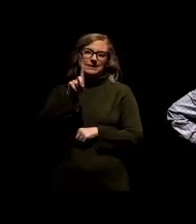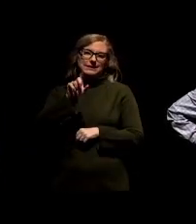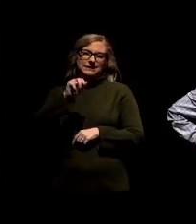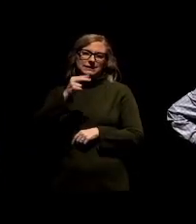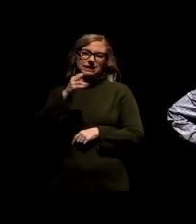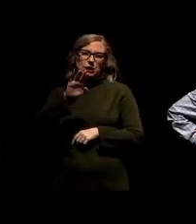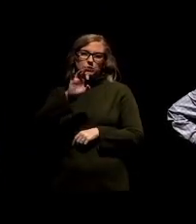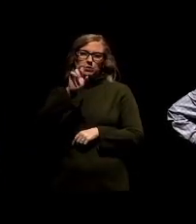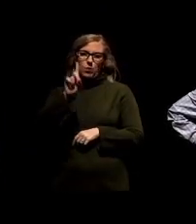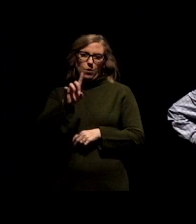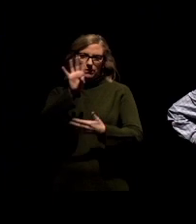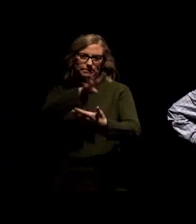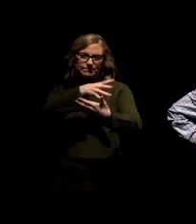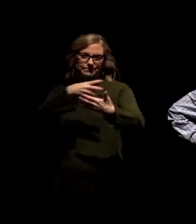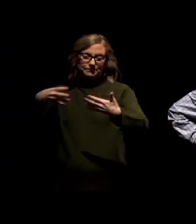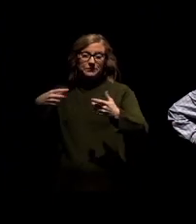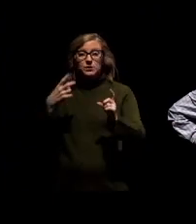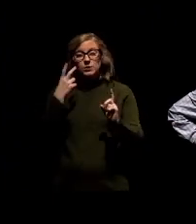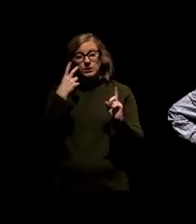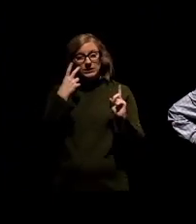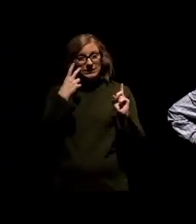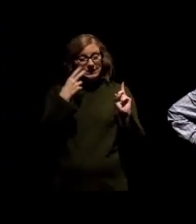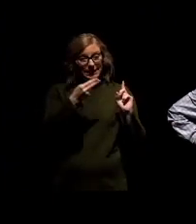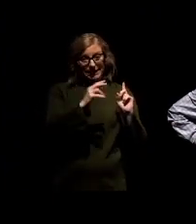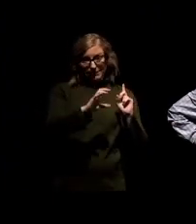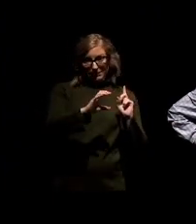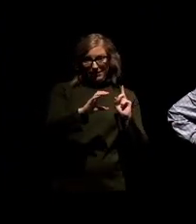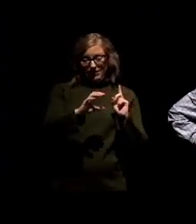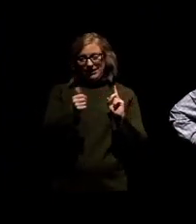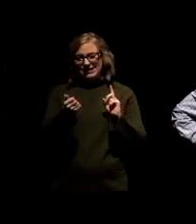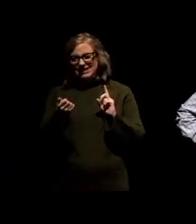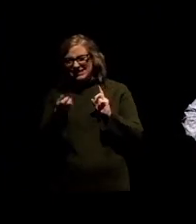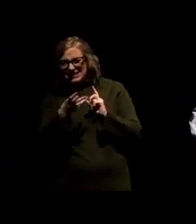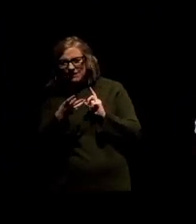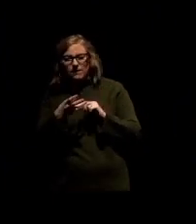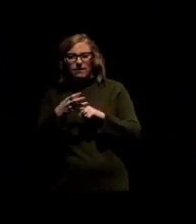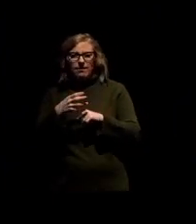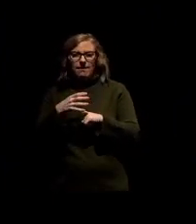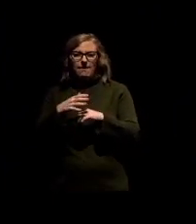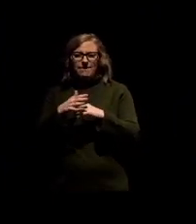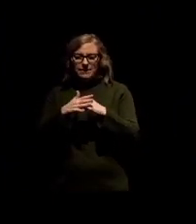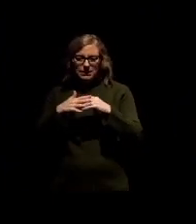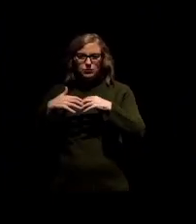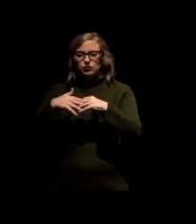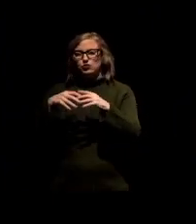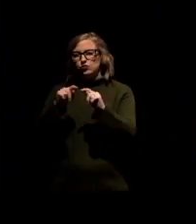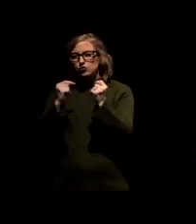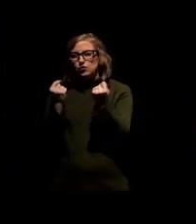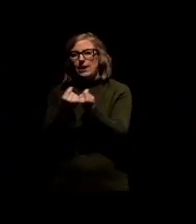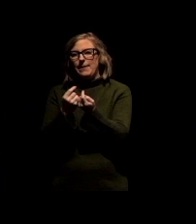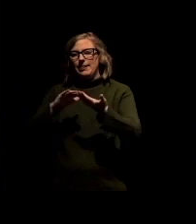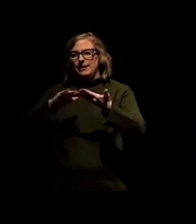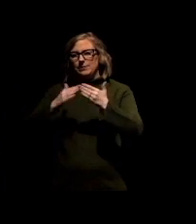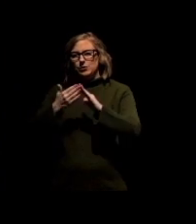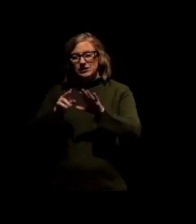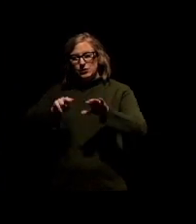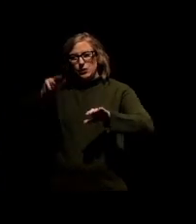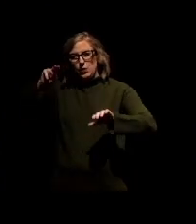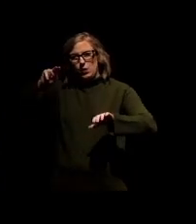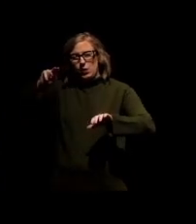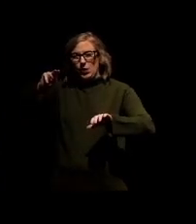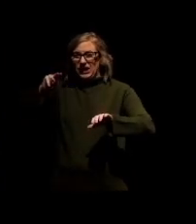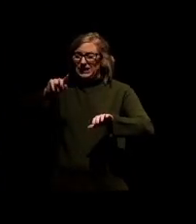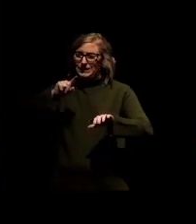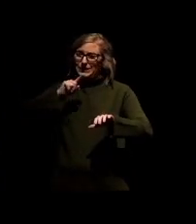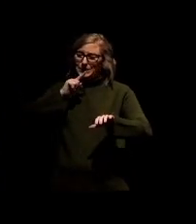that Hennepin County and then several of the Native American or the tribal communities to the north really put Minnesota